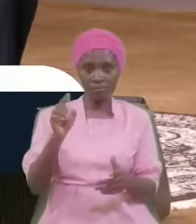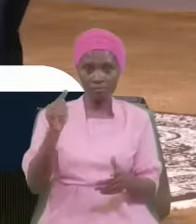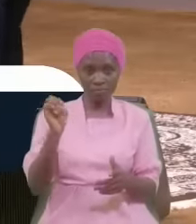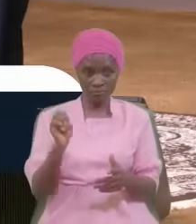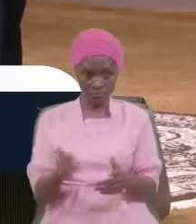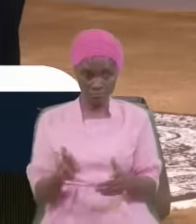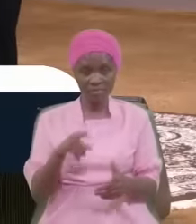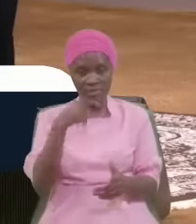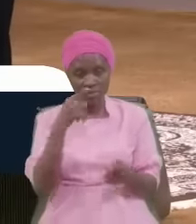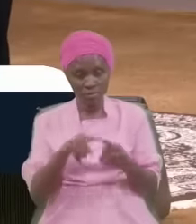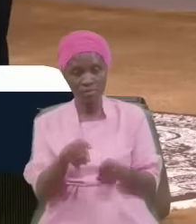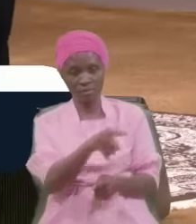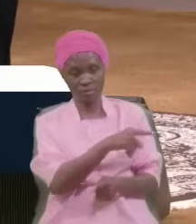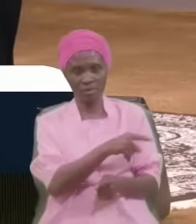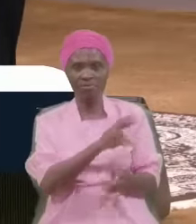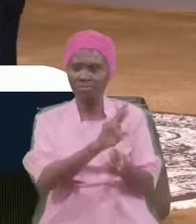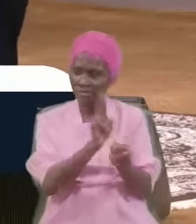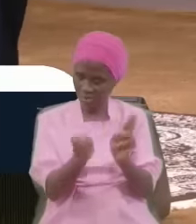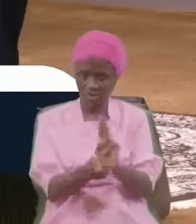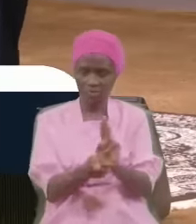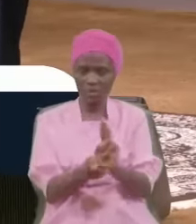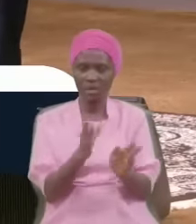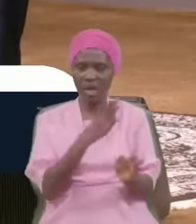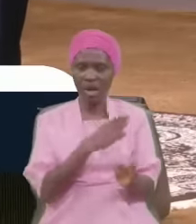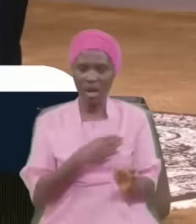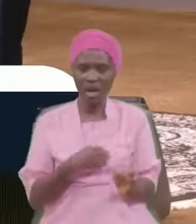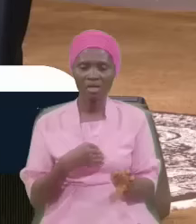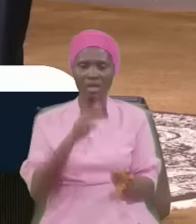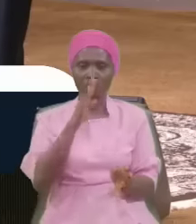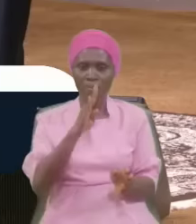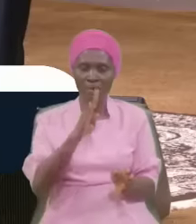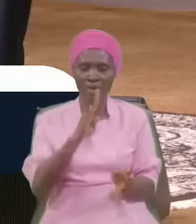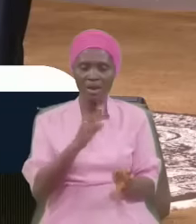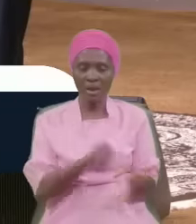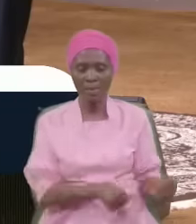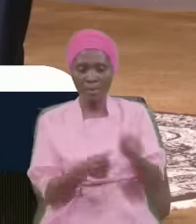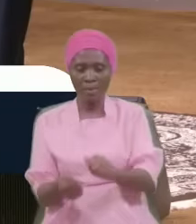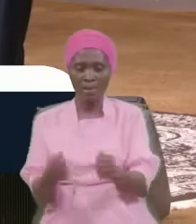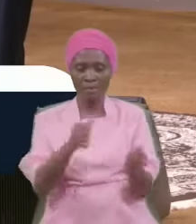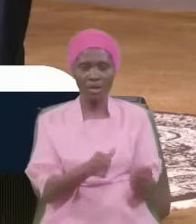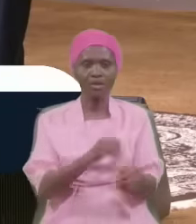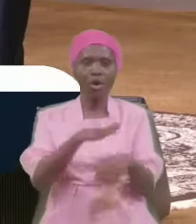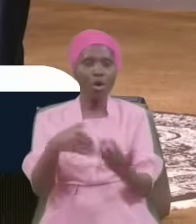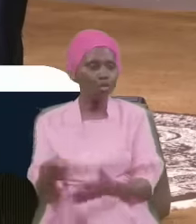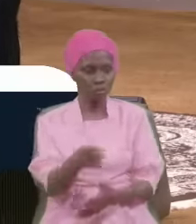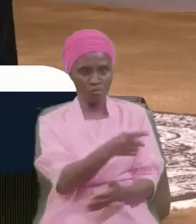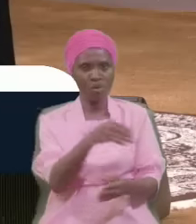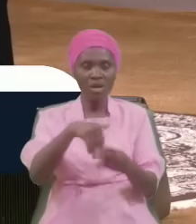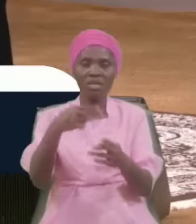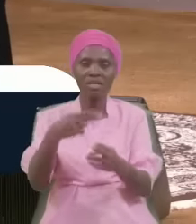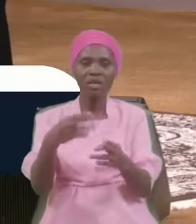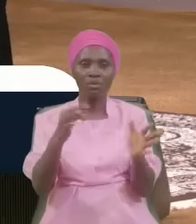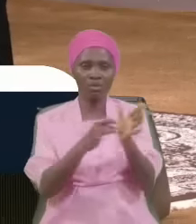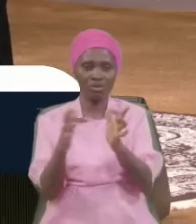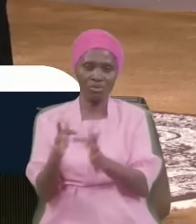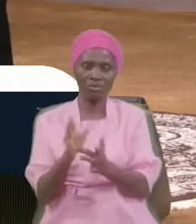unto them, repent and be baptized, every one of you, in the name of Jesus Christ, for the remission